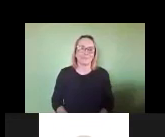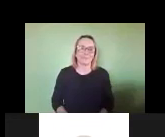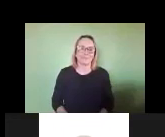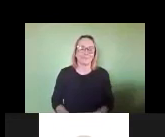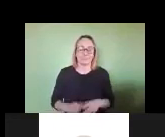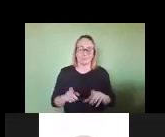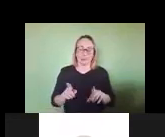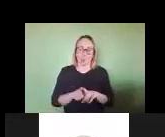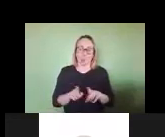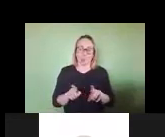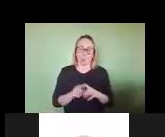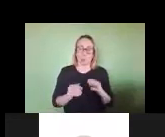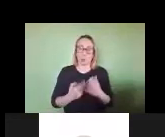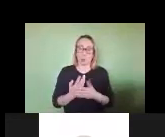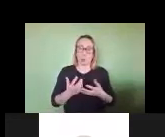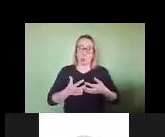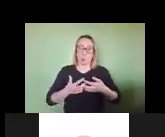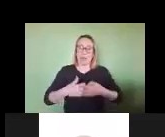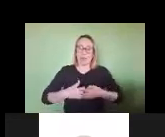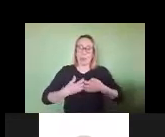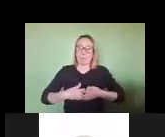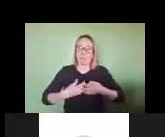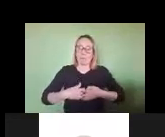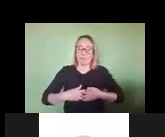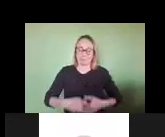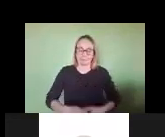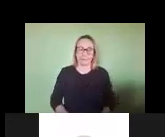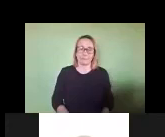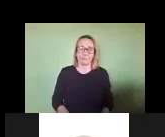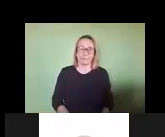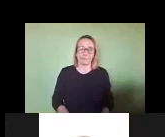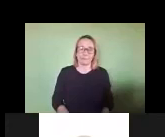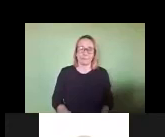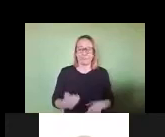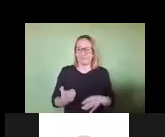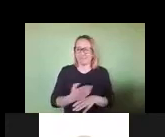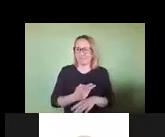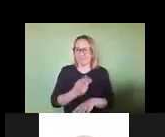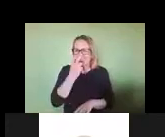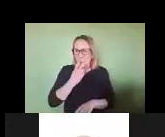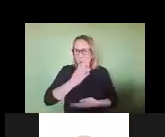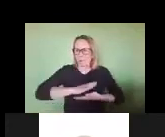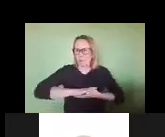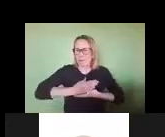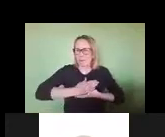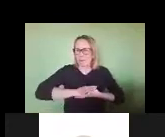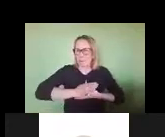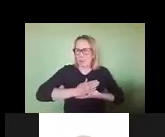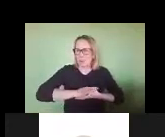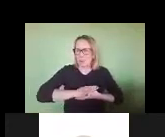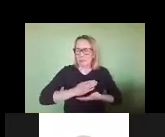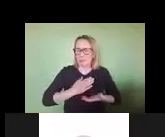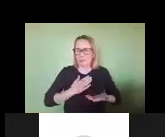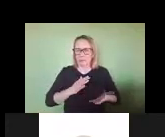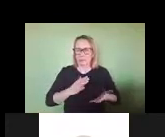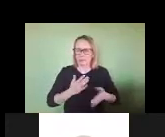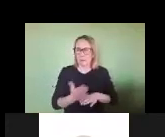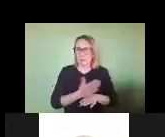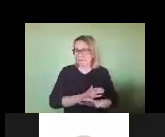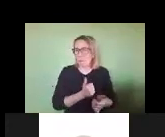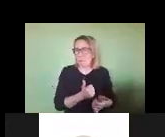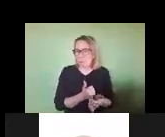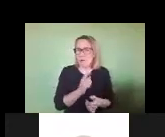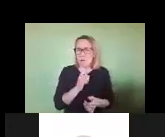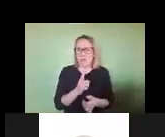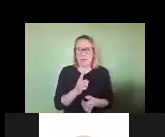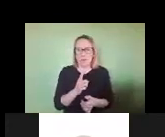in some equipment that was fit for purpose. We've been using older laptops which were fit for the previous purpose,